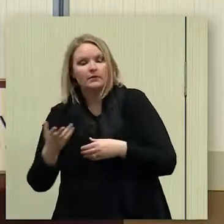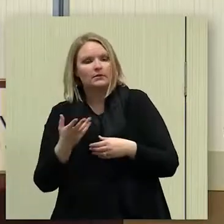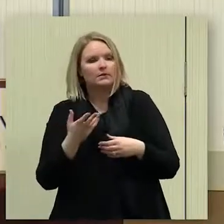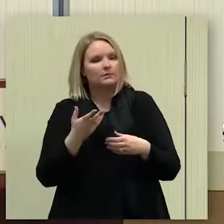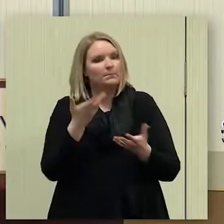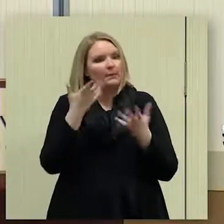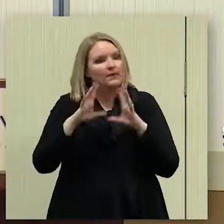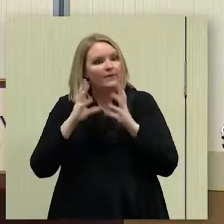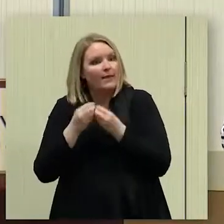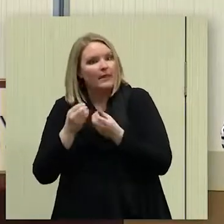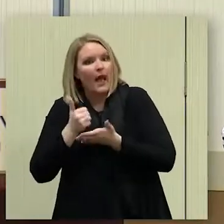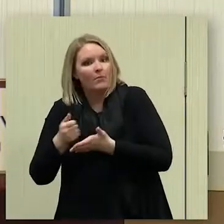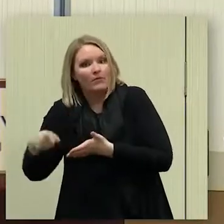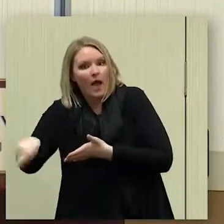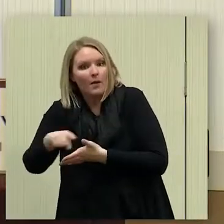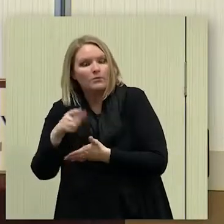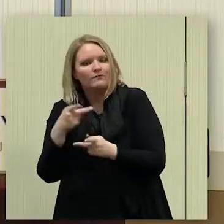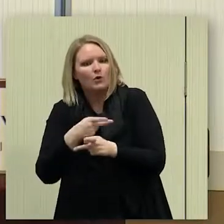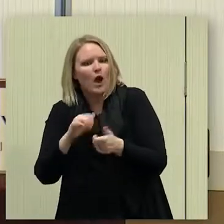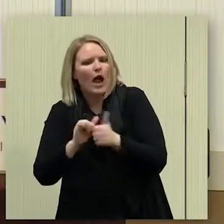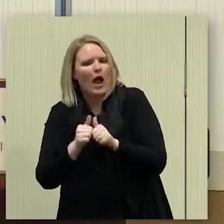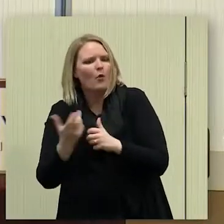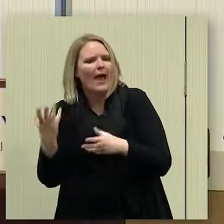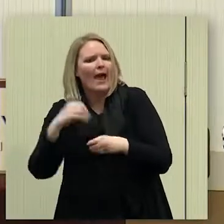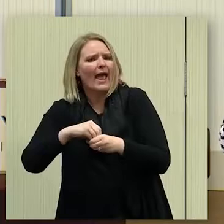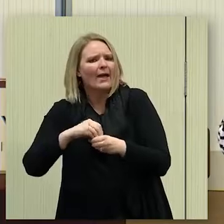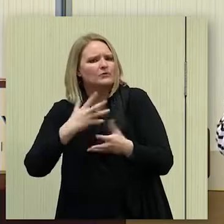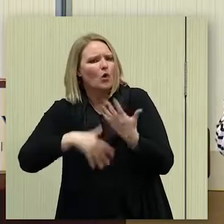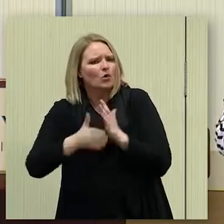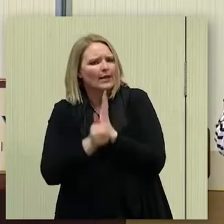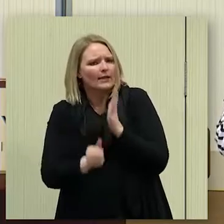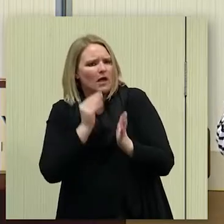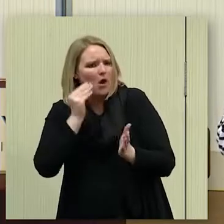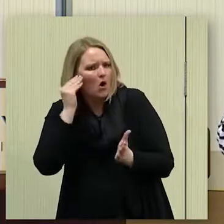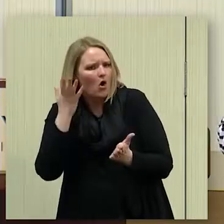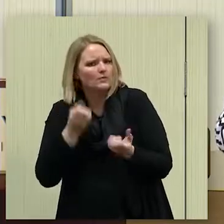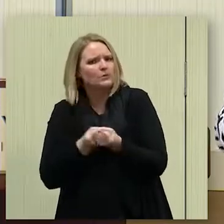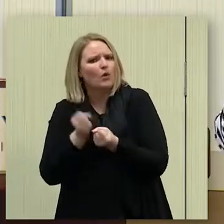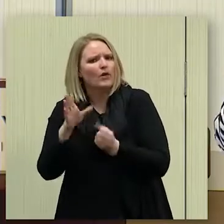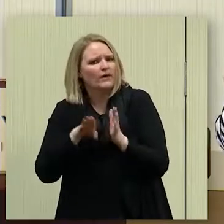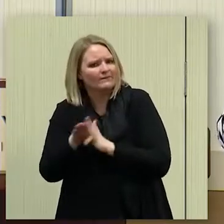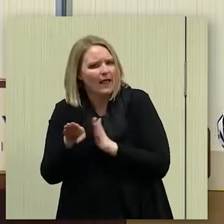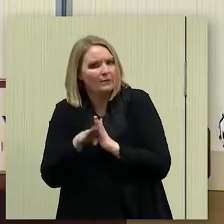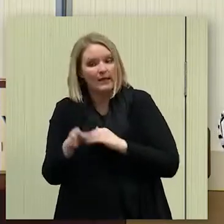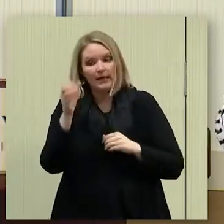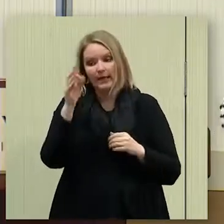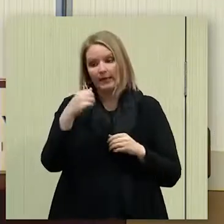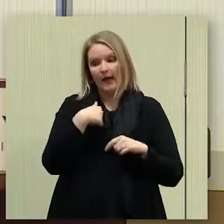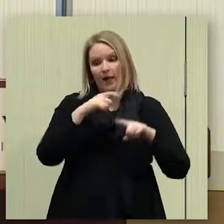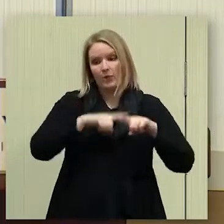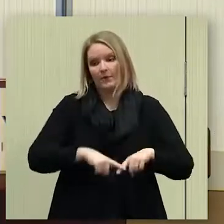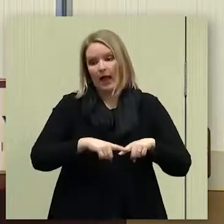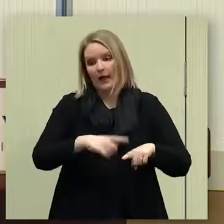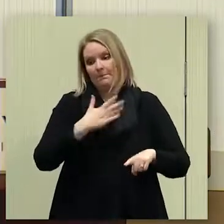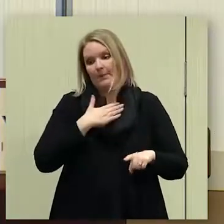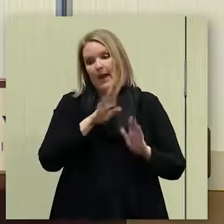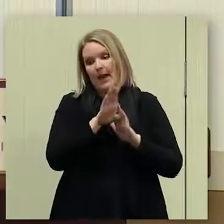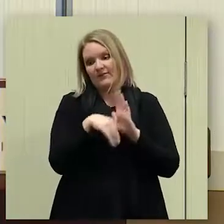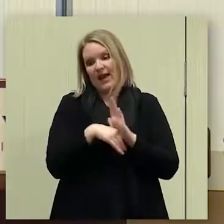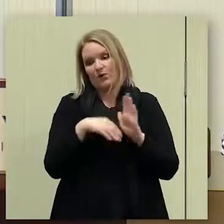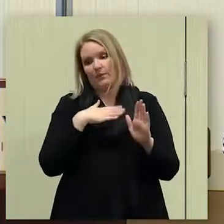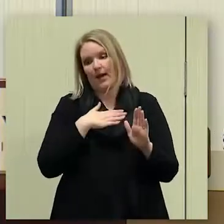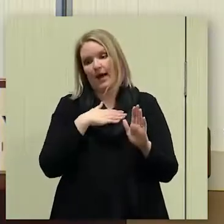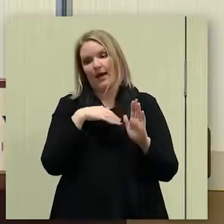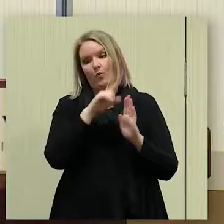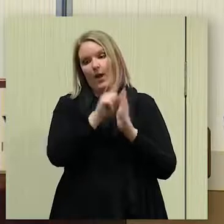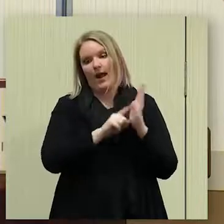families think about how they can work on these same skills at home and support the child's development? Because if we only rely on our 1 hour a day or